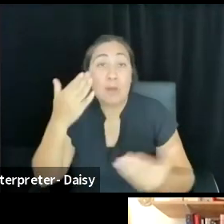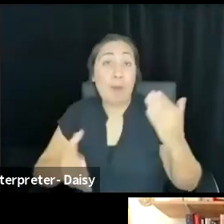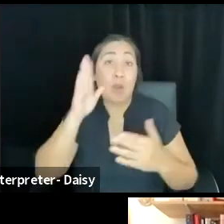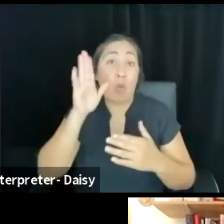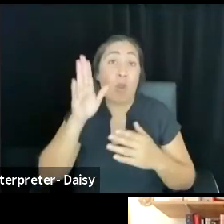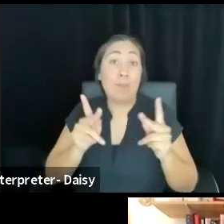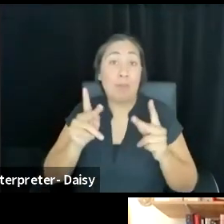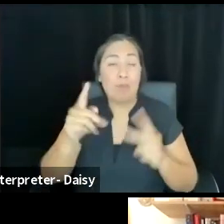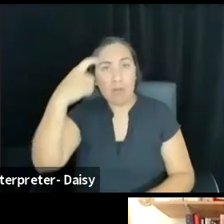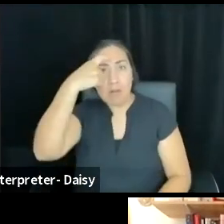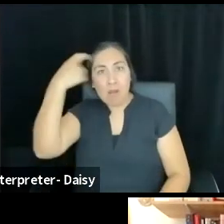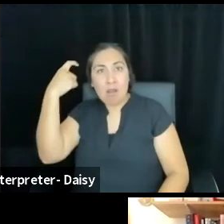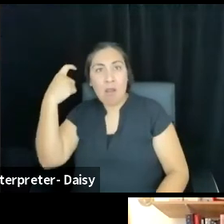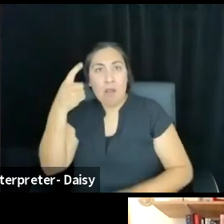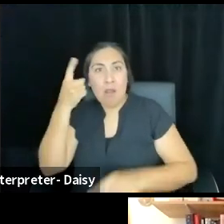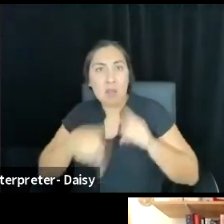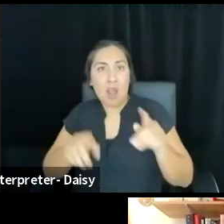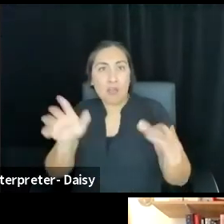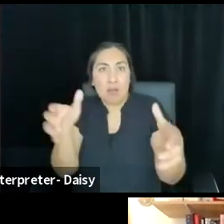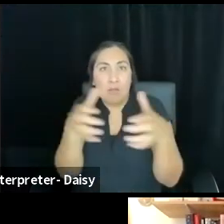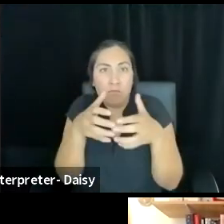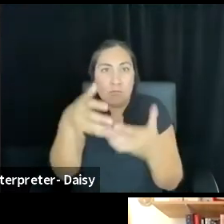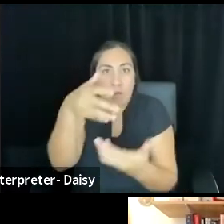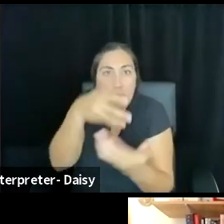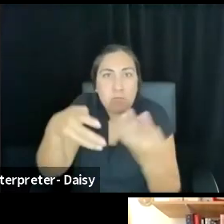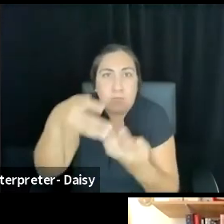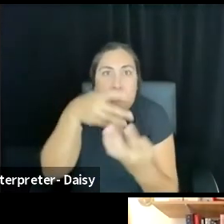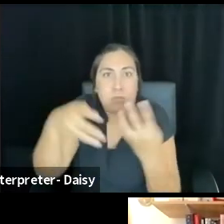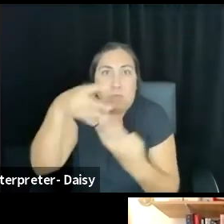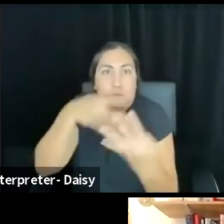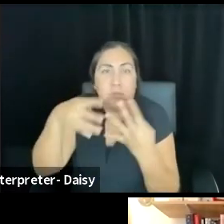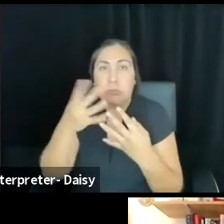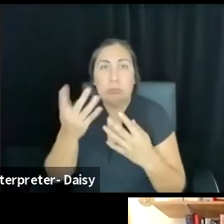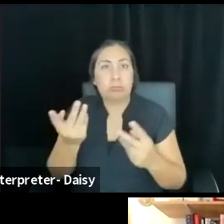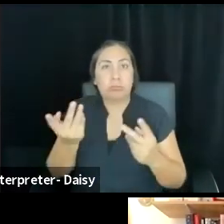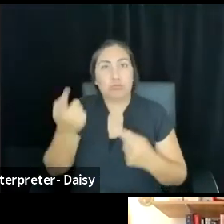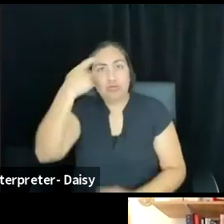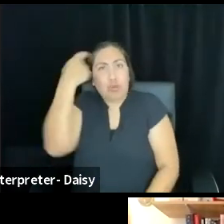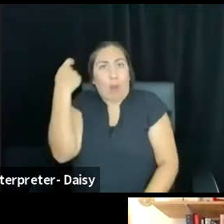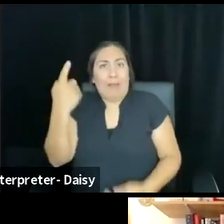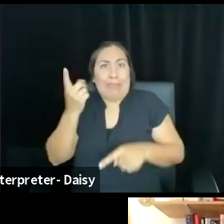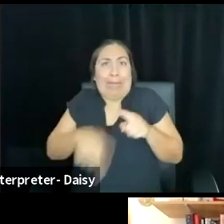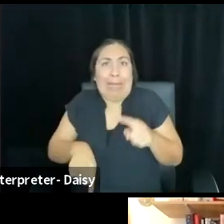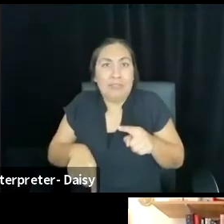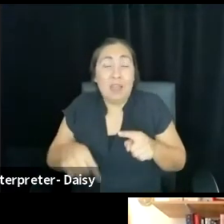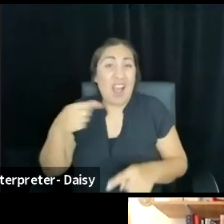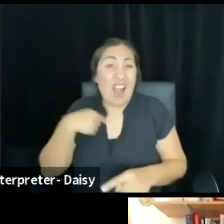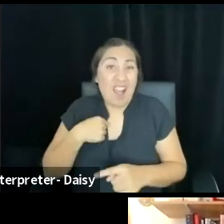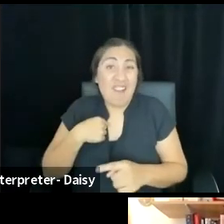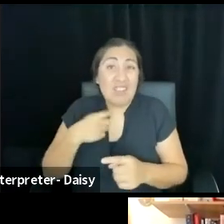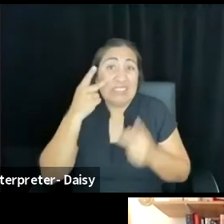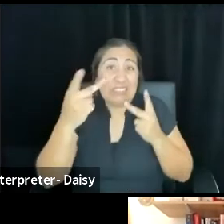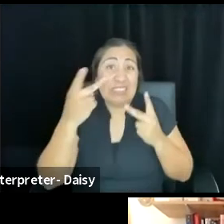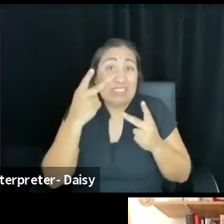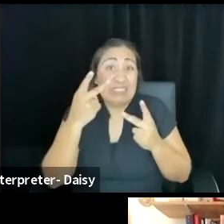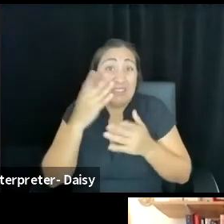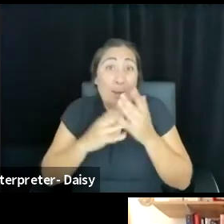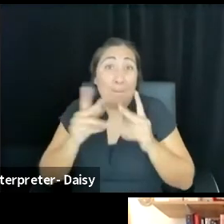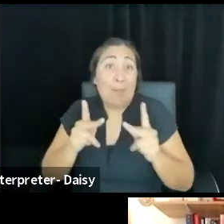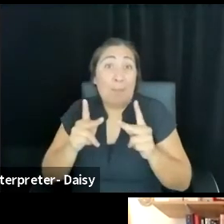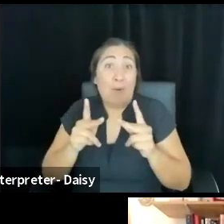back. I've seen people postpone weddings. Funerals are very different now than they were 3 weeks ago.